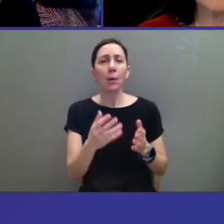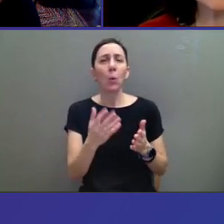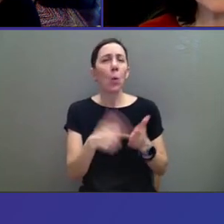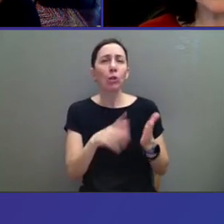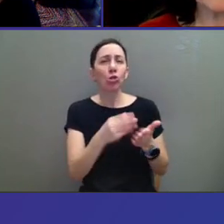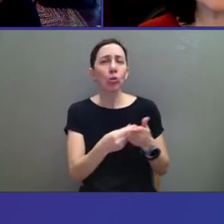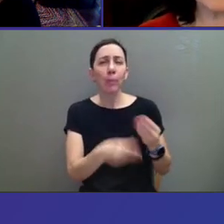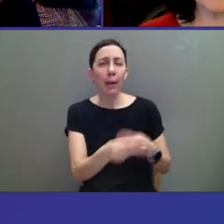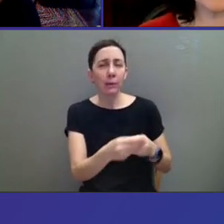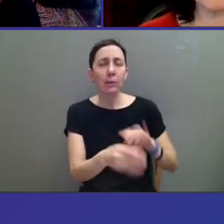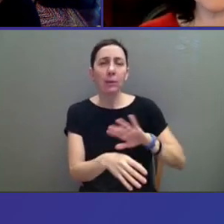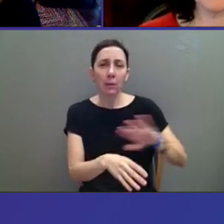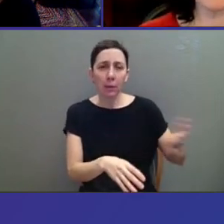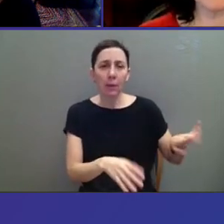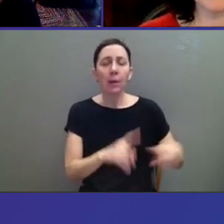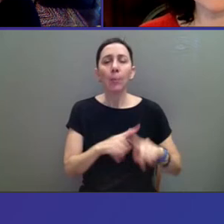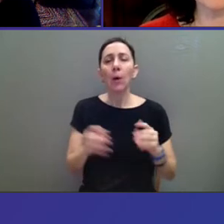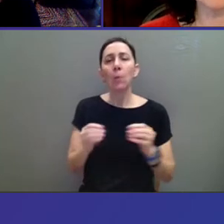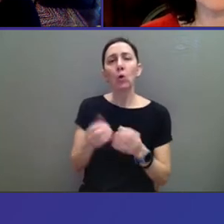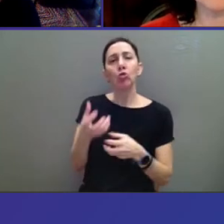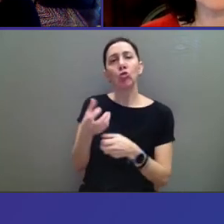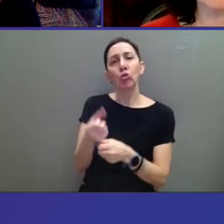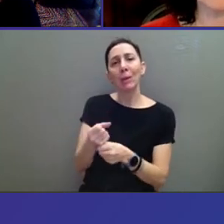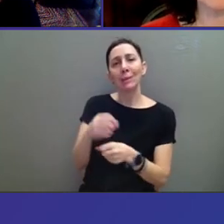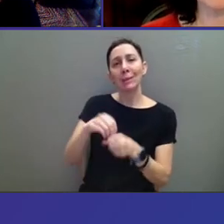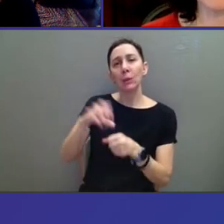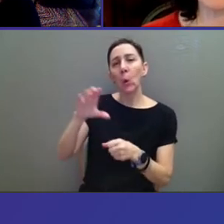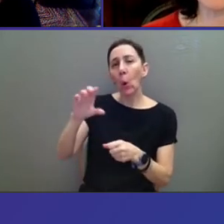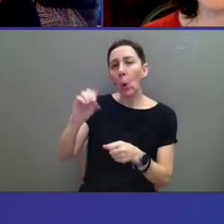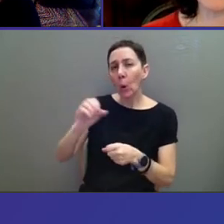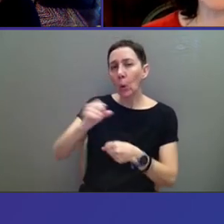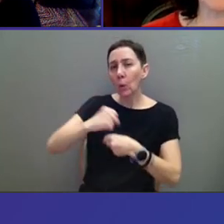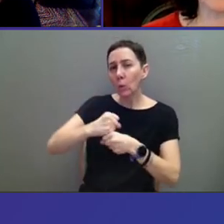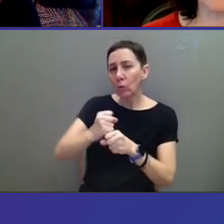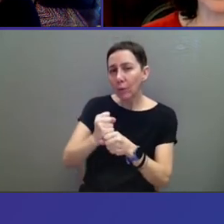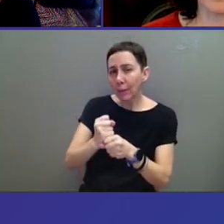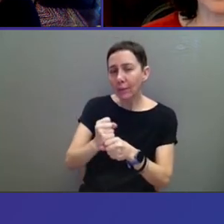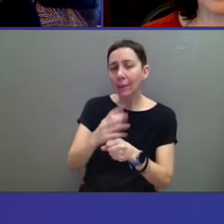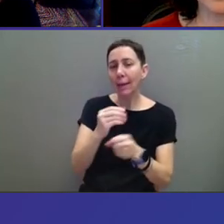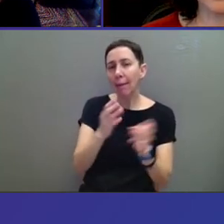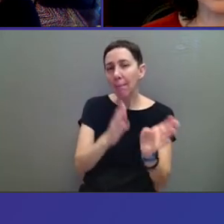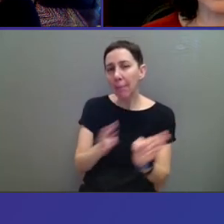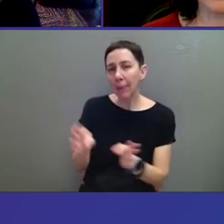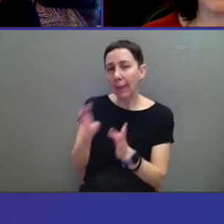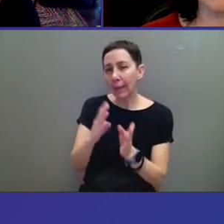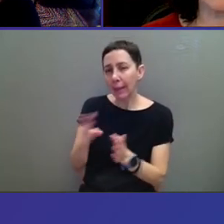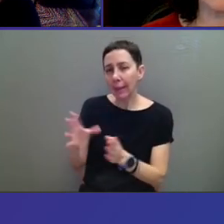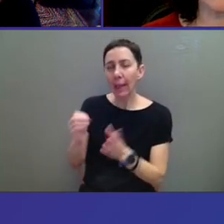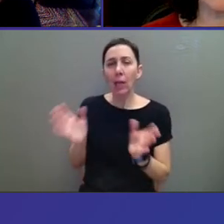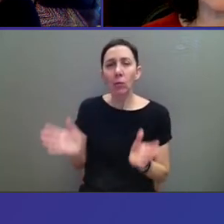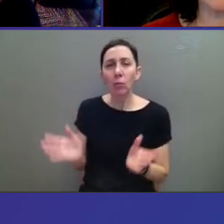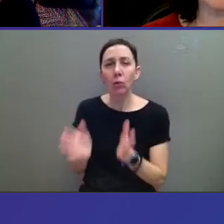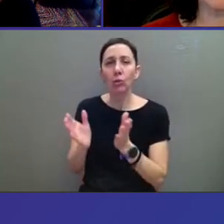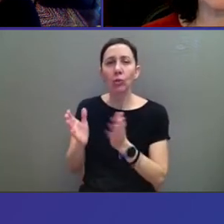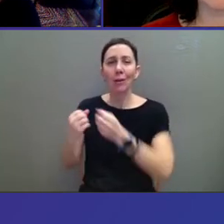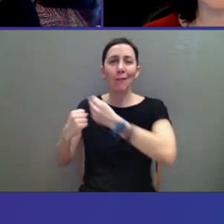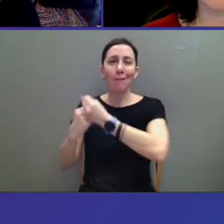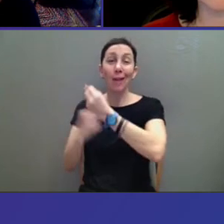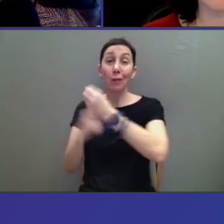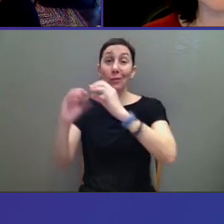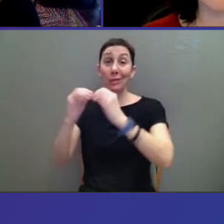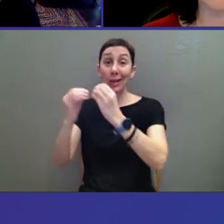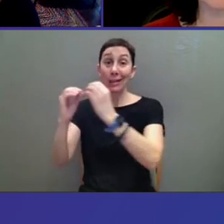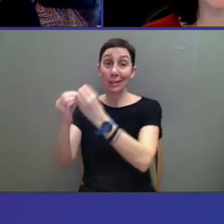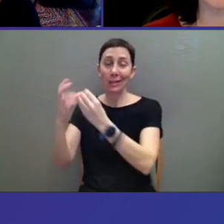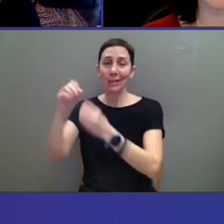in the co-creation and planning. And most important, I think, pushing especially foundations and philanthropy to trust